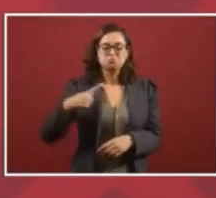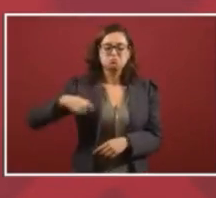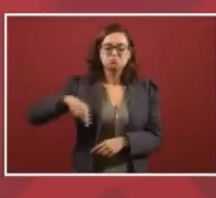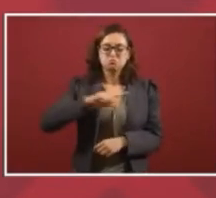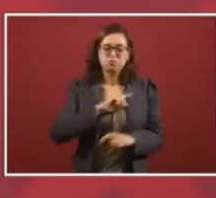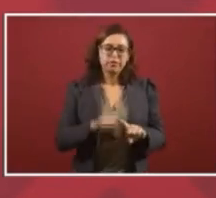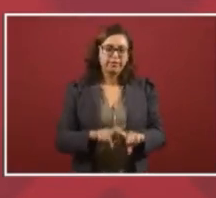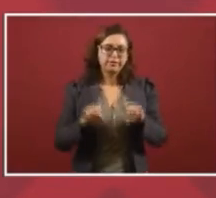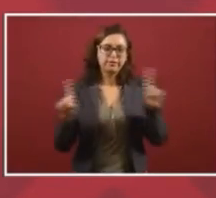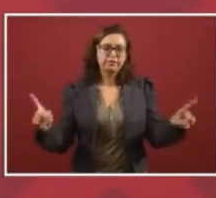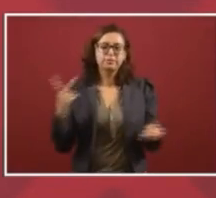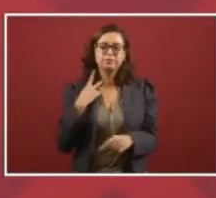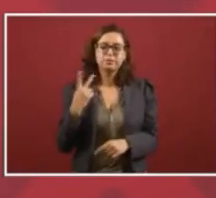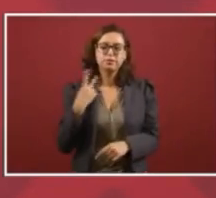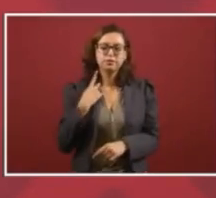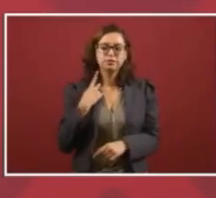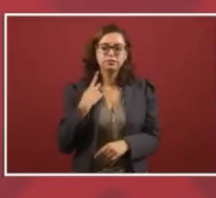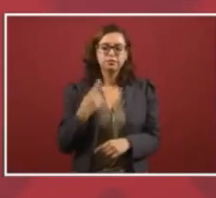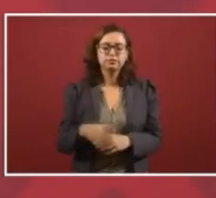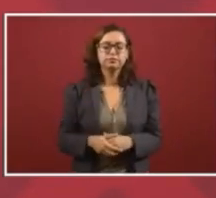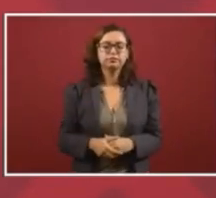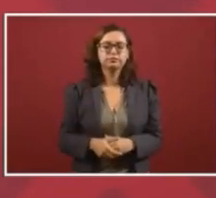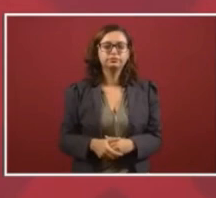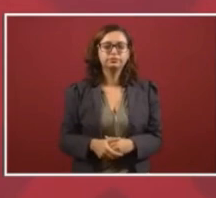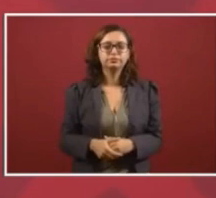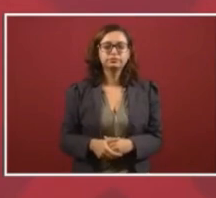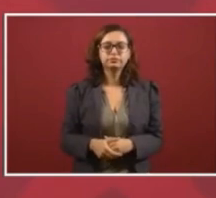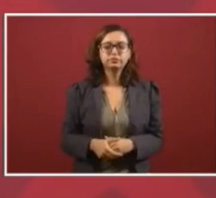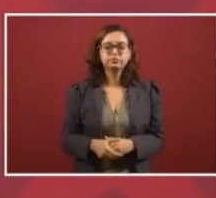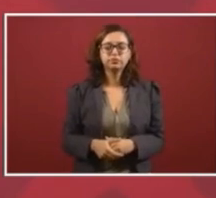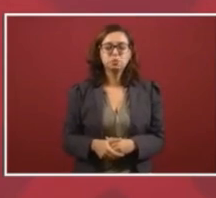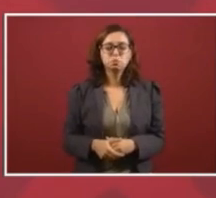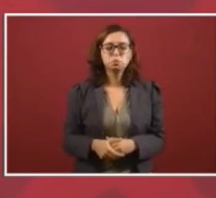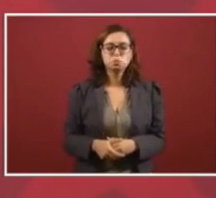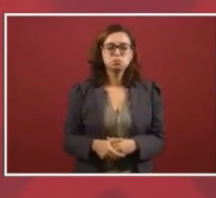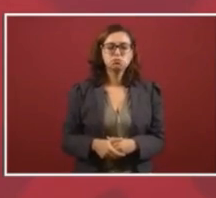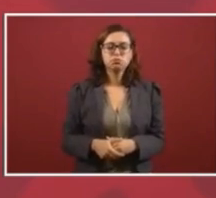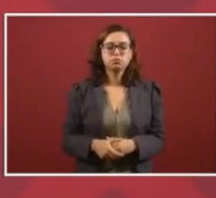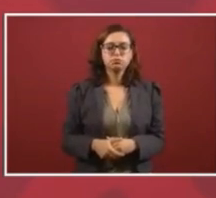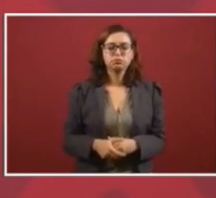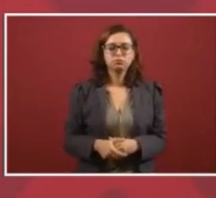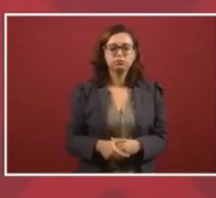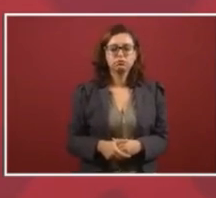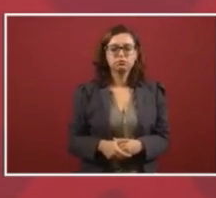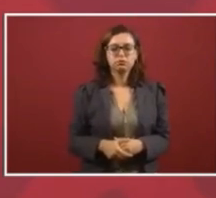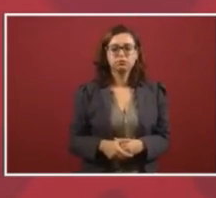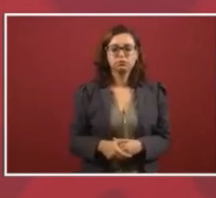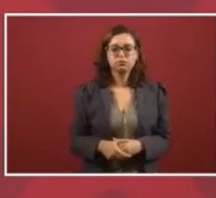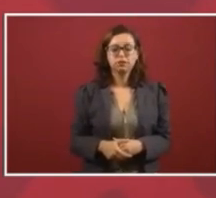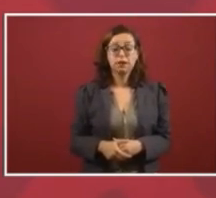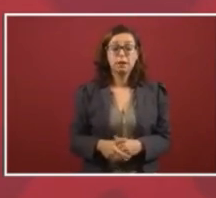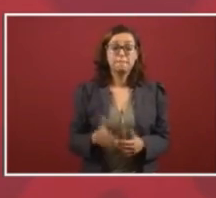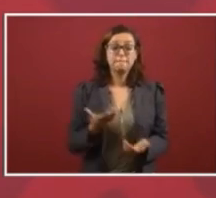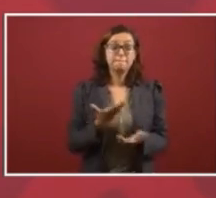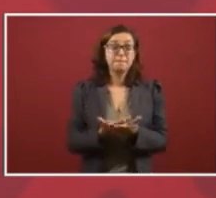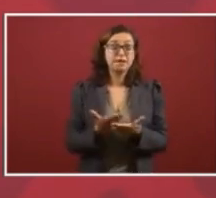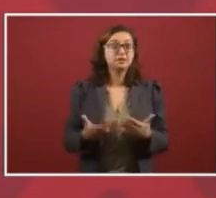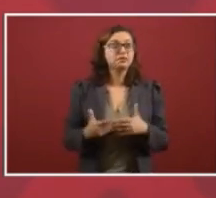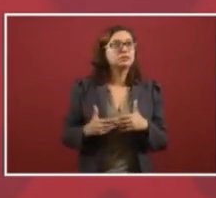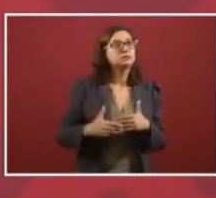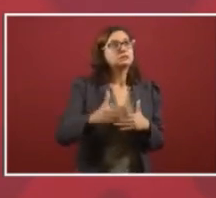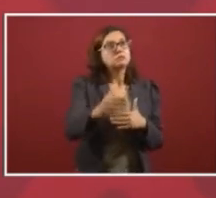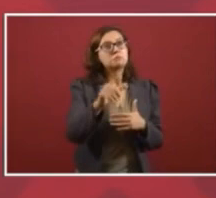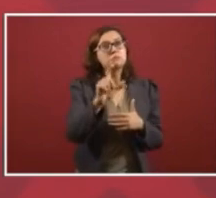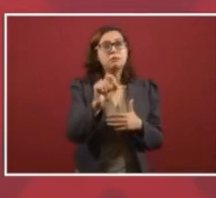That is not the politics that we are trying to apply or apply here. Besides that,